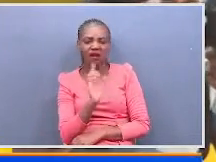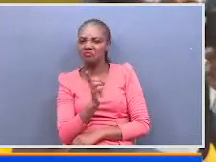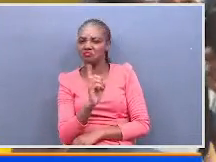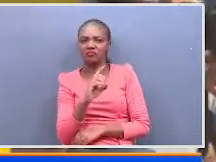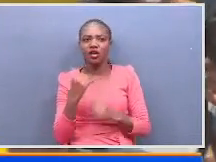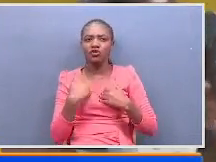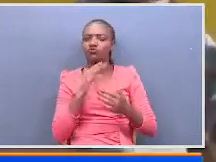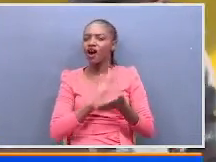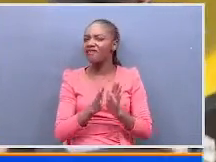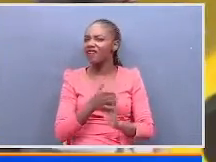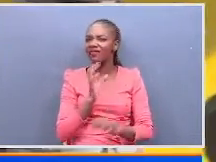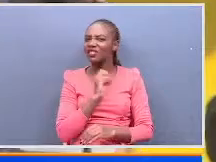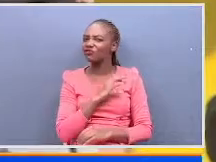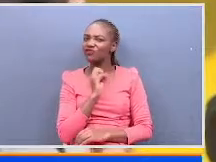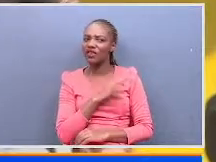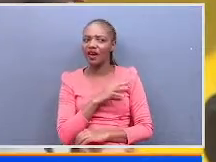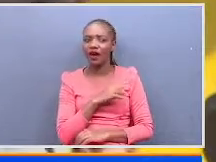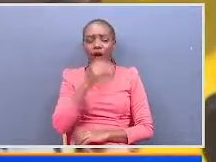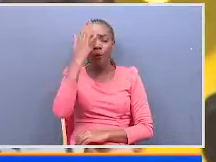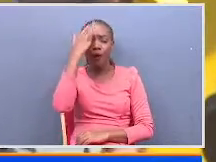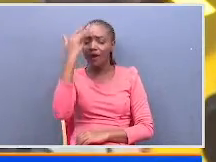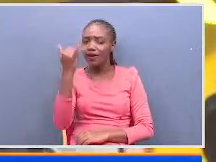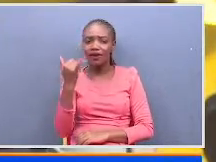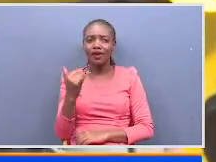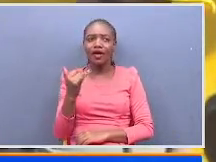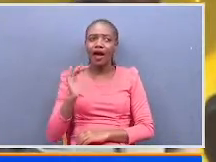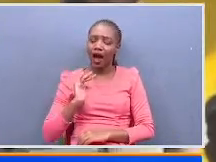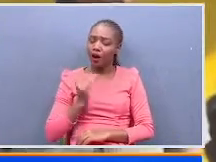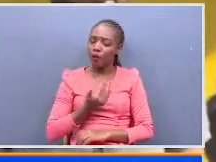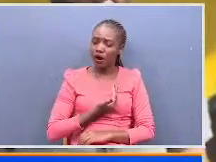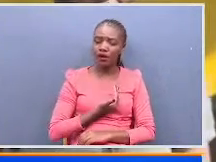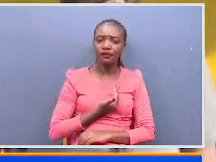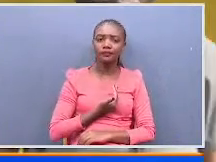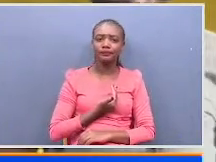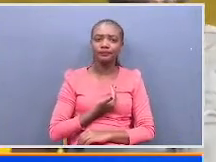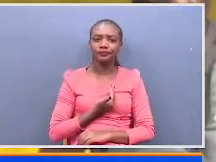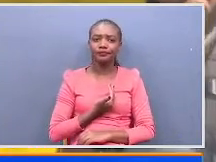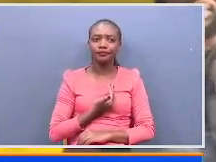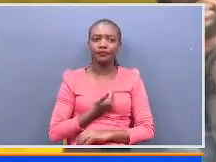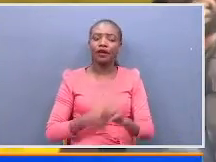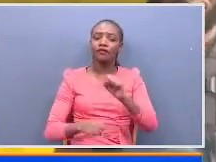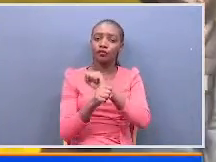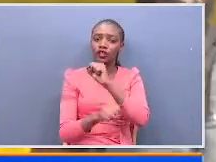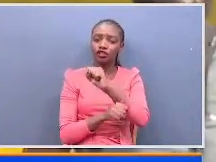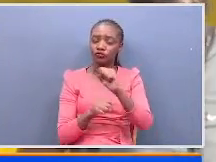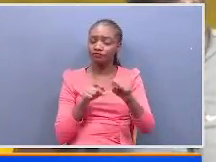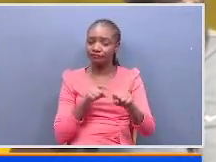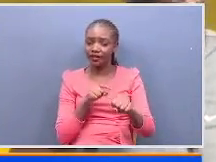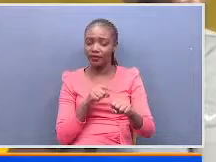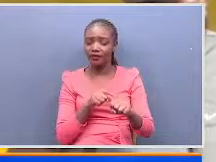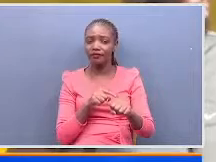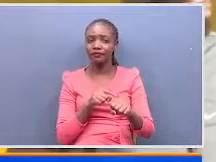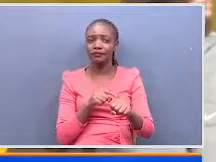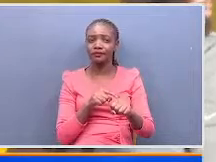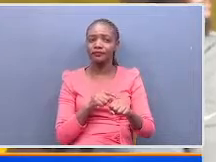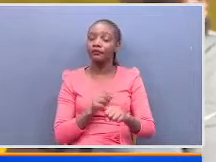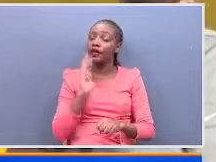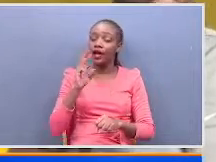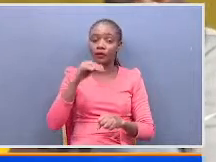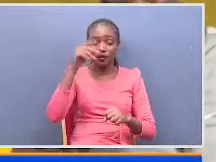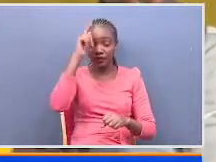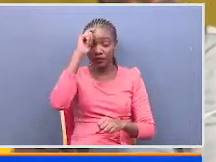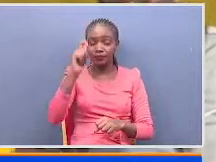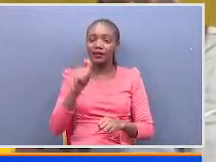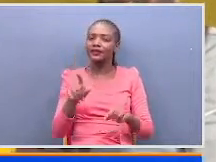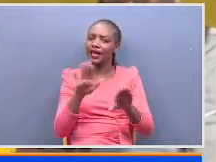have nothing to fear, because I will respect the foundation you built. I will respect the things we